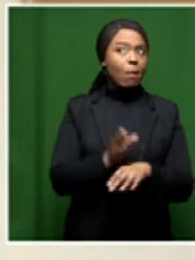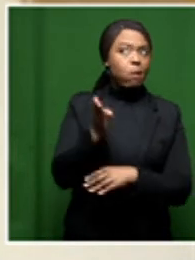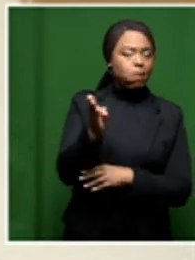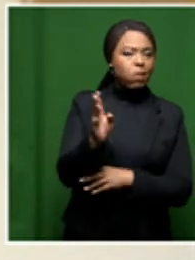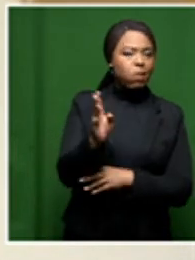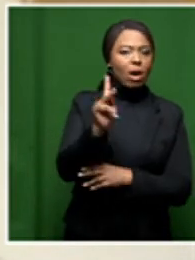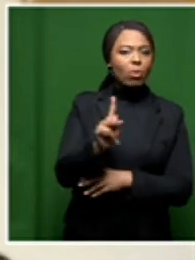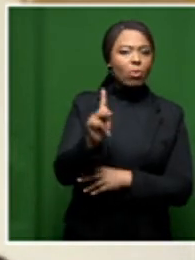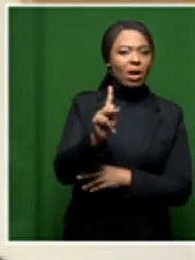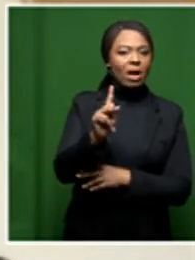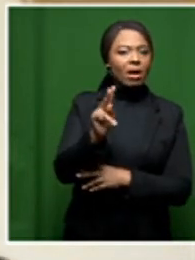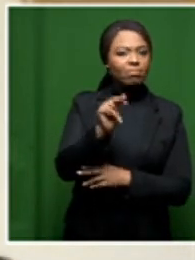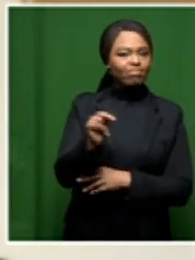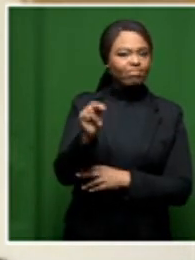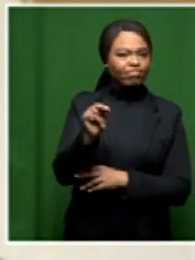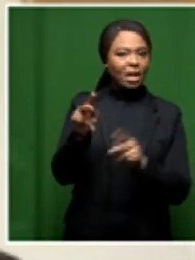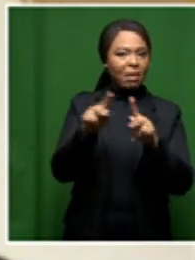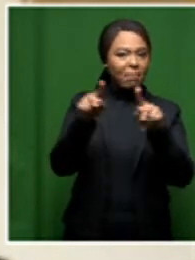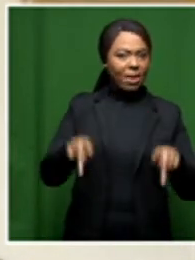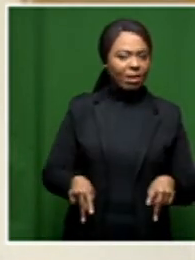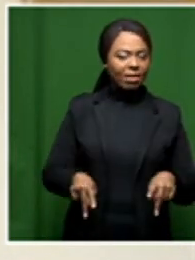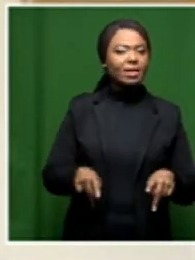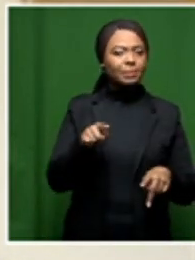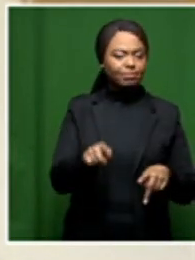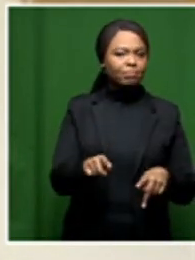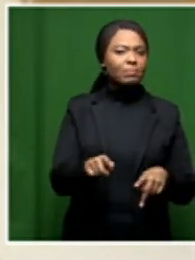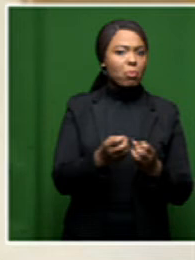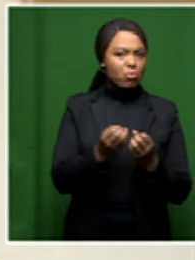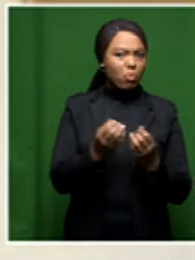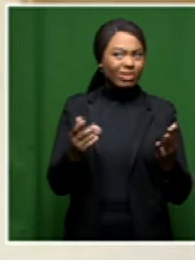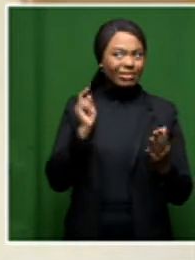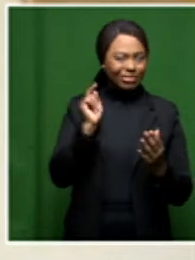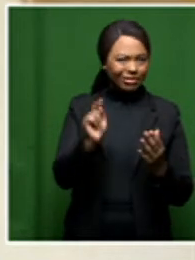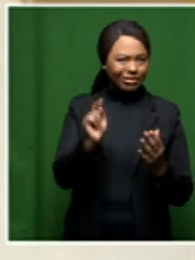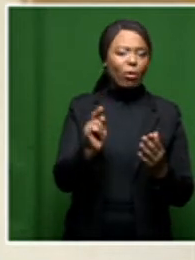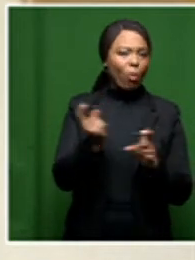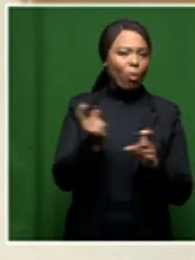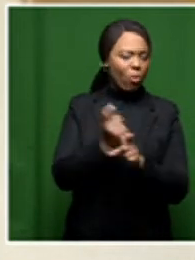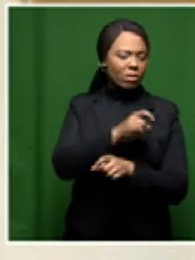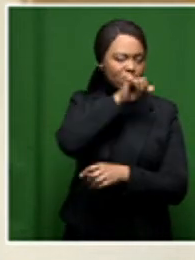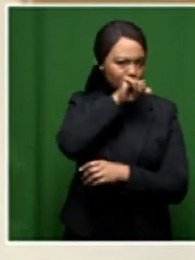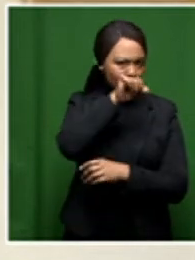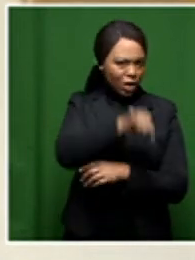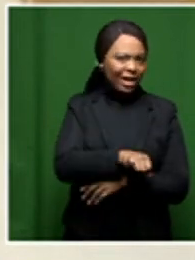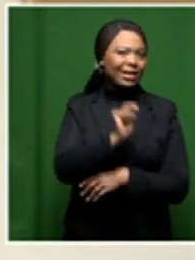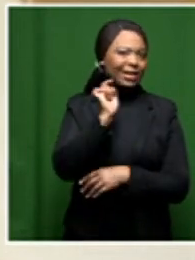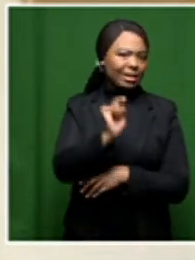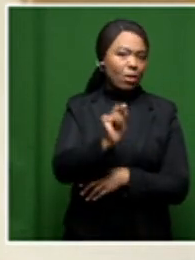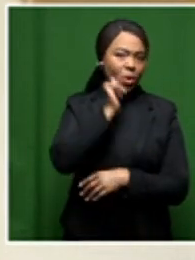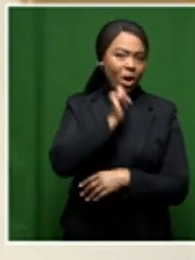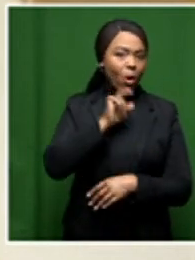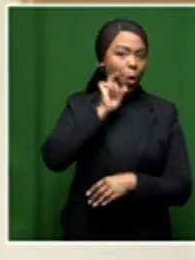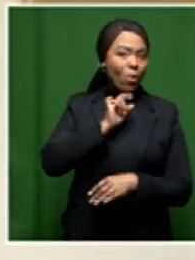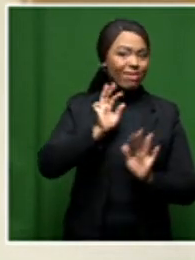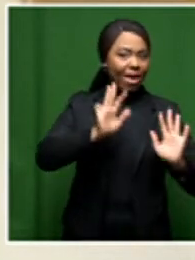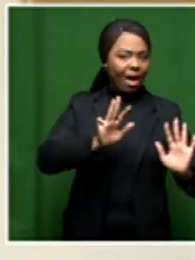Park. And I think wildlife and nature has always been a part of my calling. When I was 9 years old, we moved